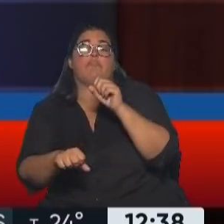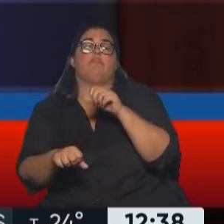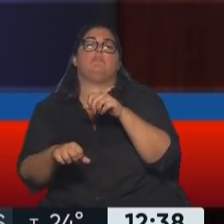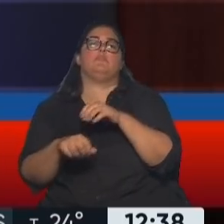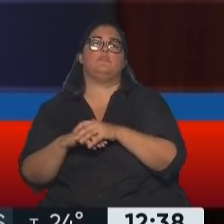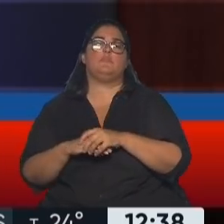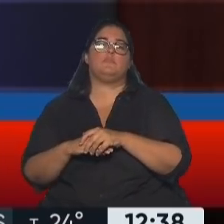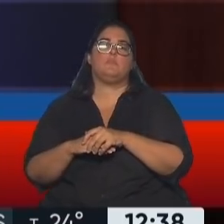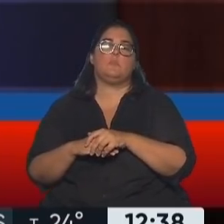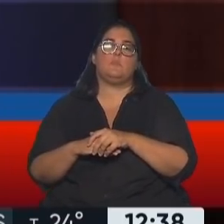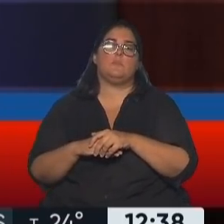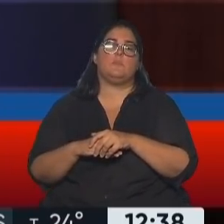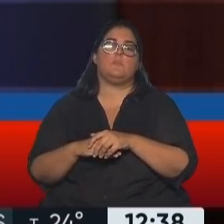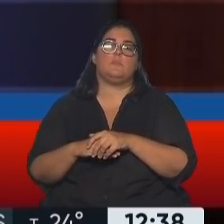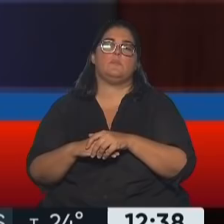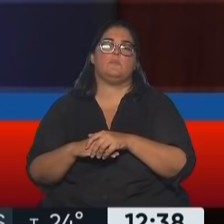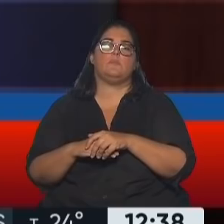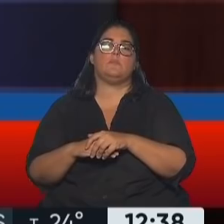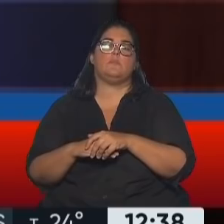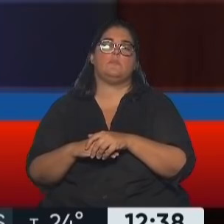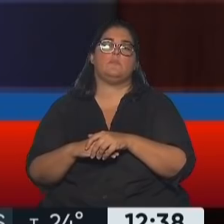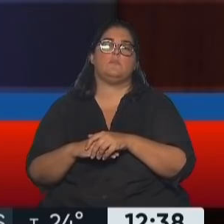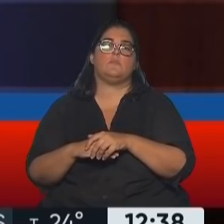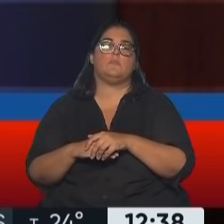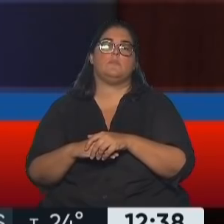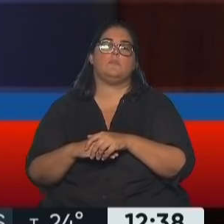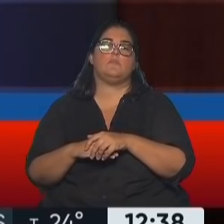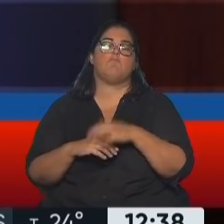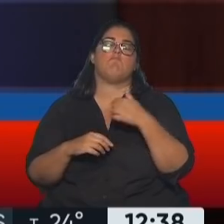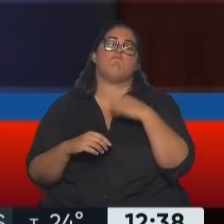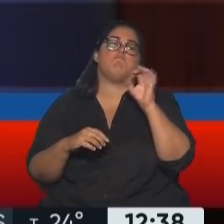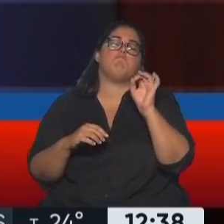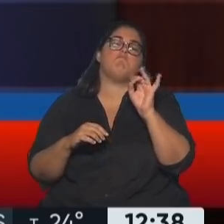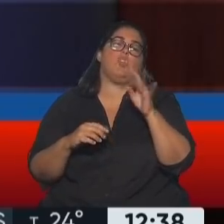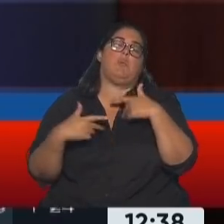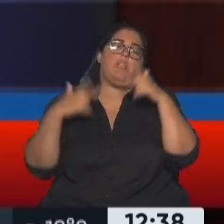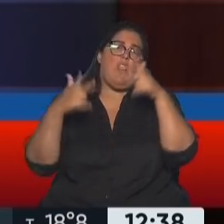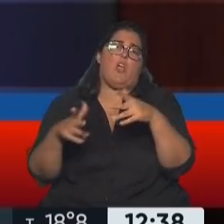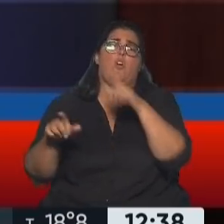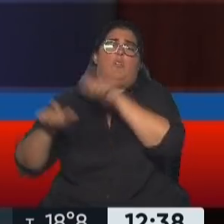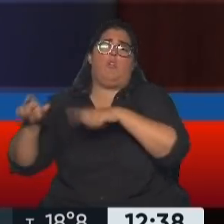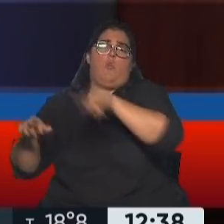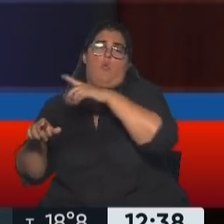have captured or occupied. I would just tell you, Phil,